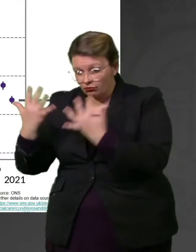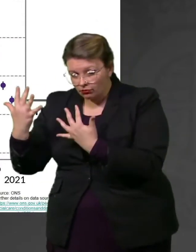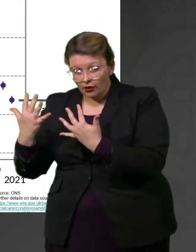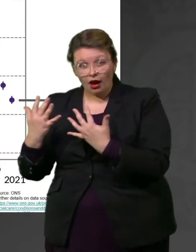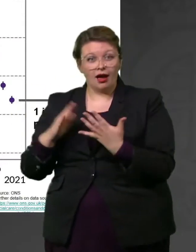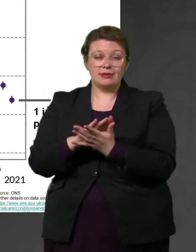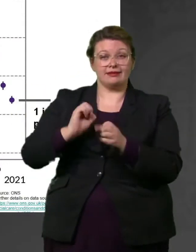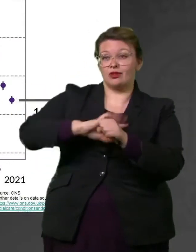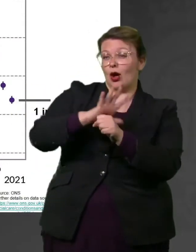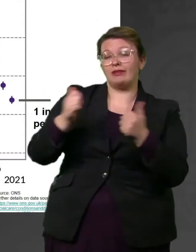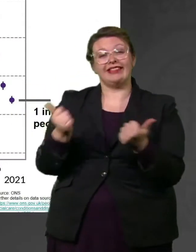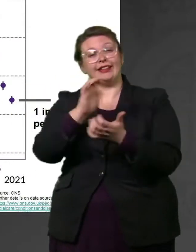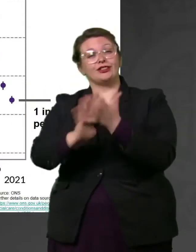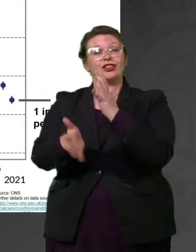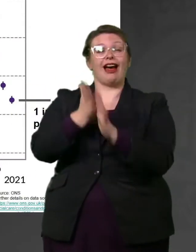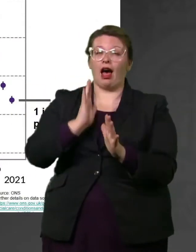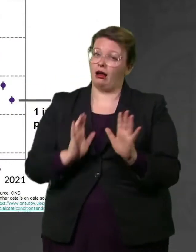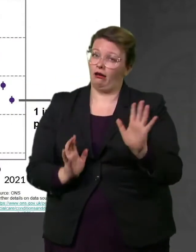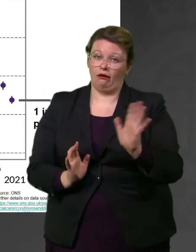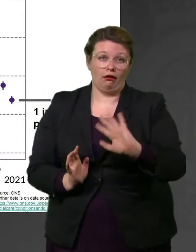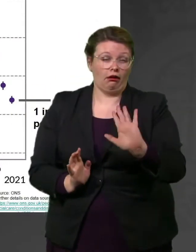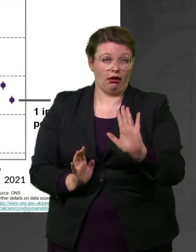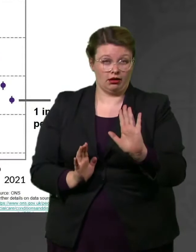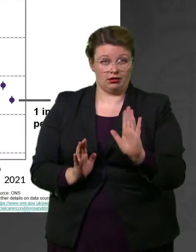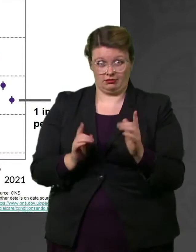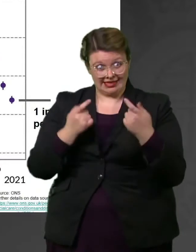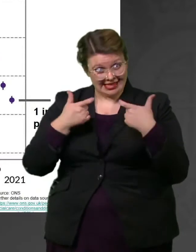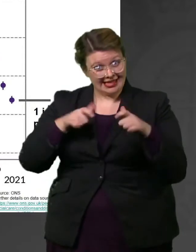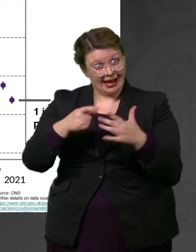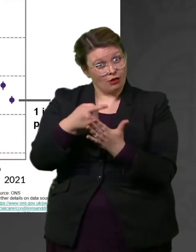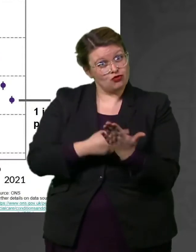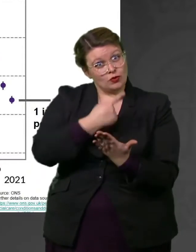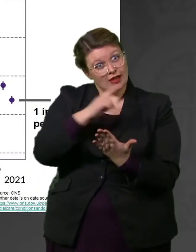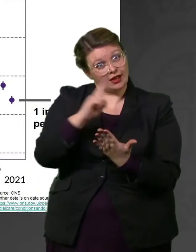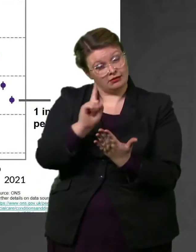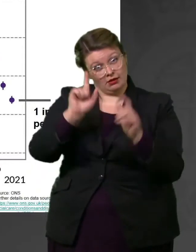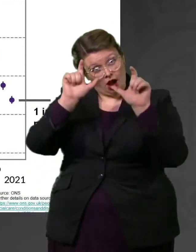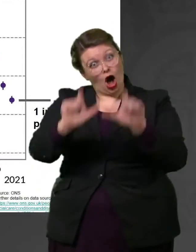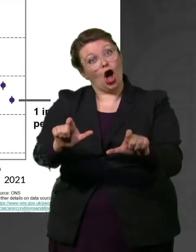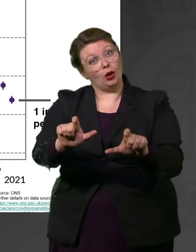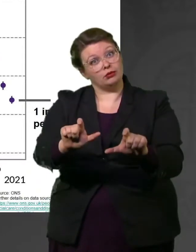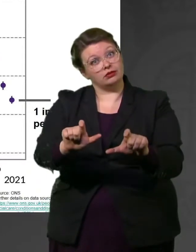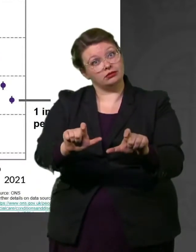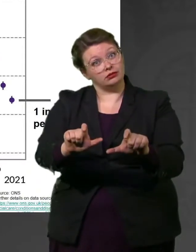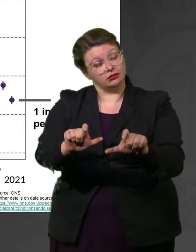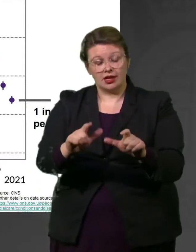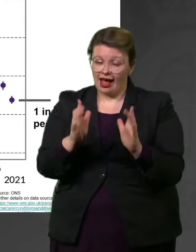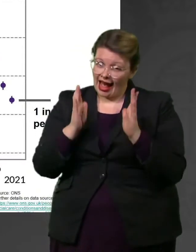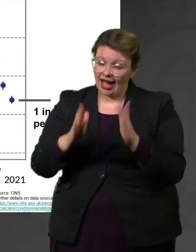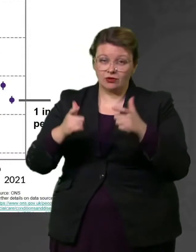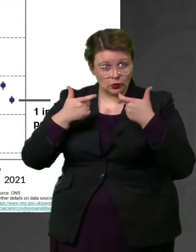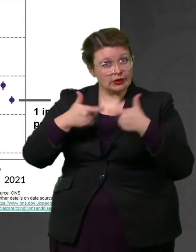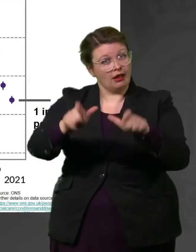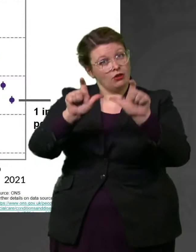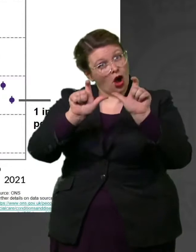are still in place for a reason. Every action that you take, every time you put your mask on, every time